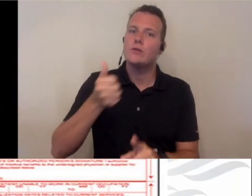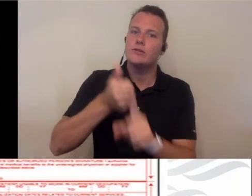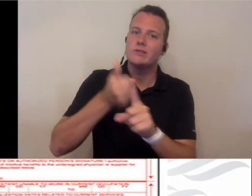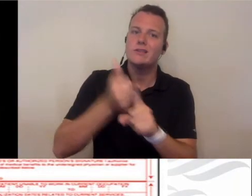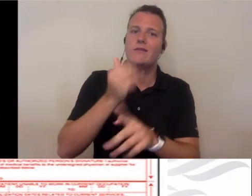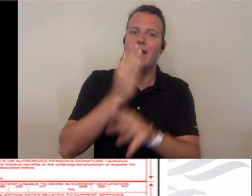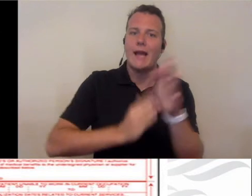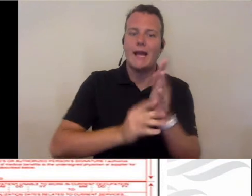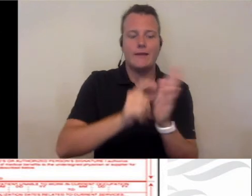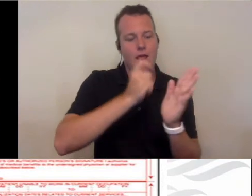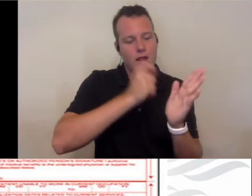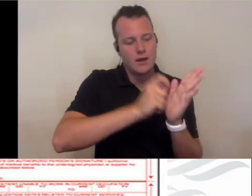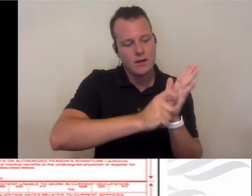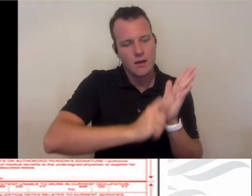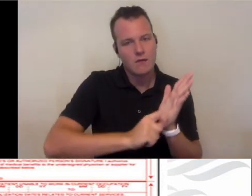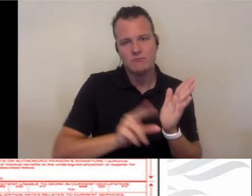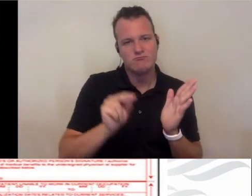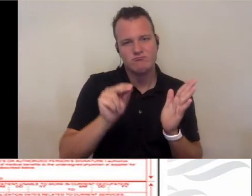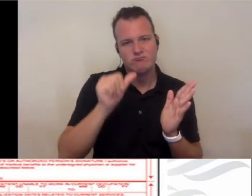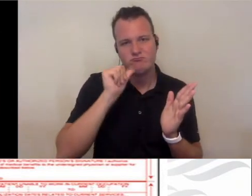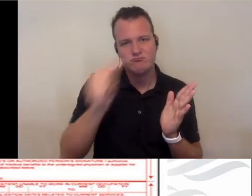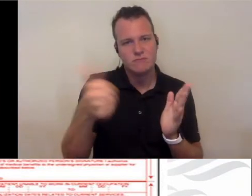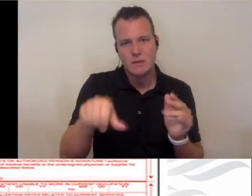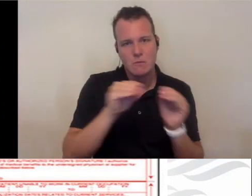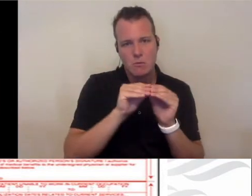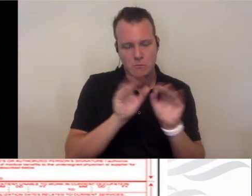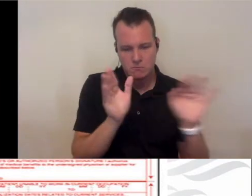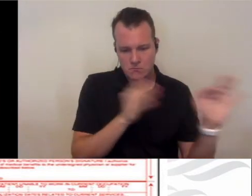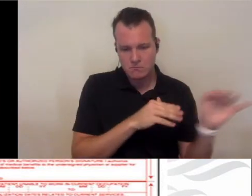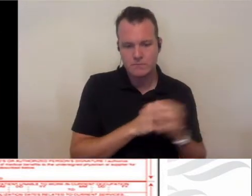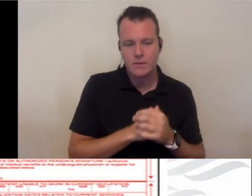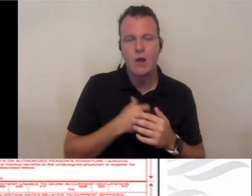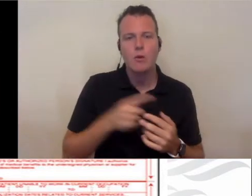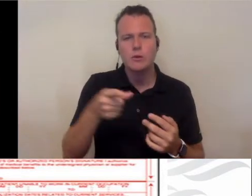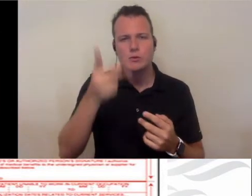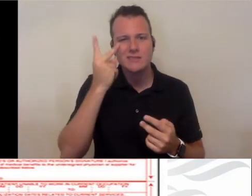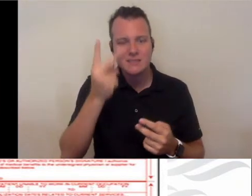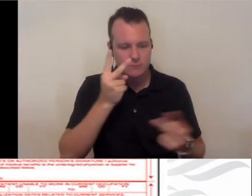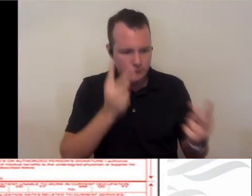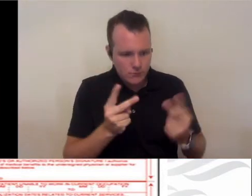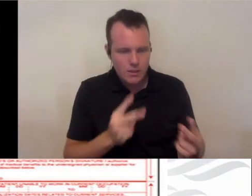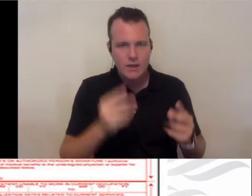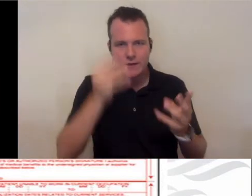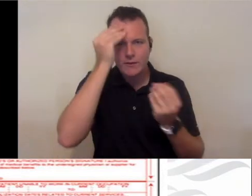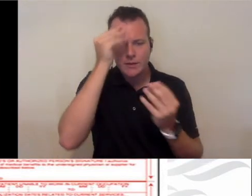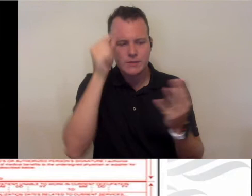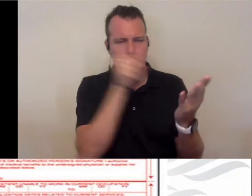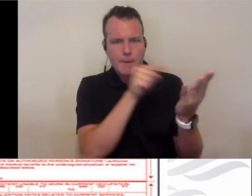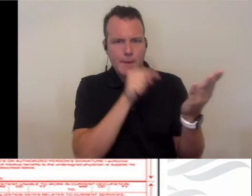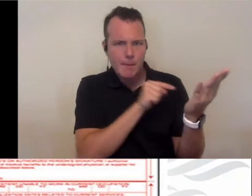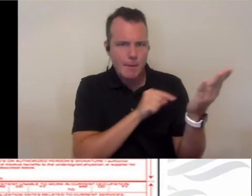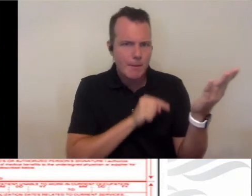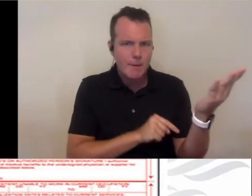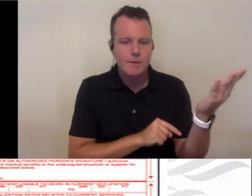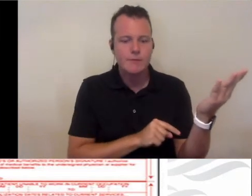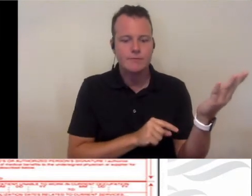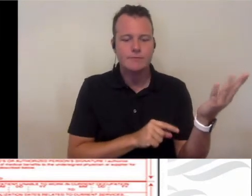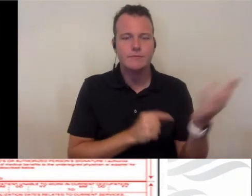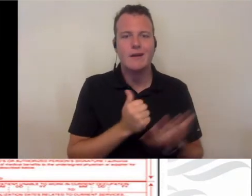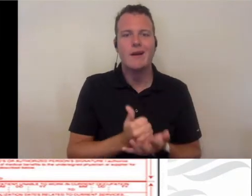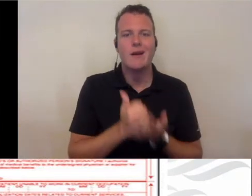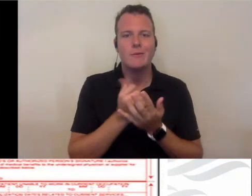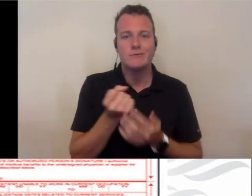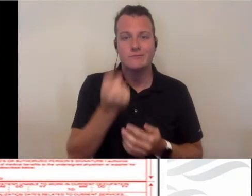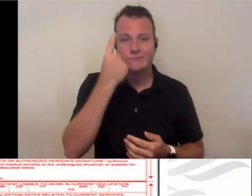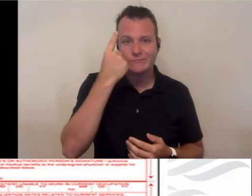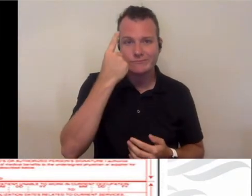anymore. So I just want you to see what goes where so you can kind of have it in your mind graphically, because I think it makes a lot